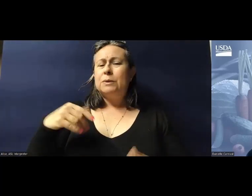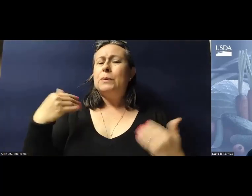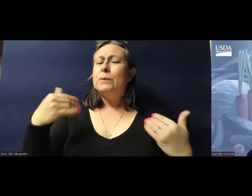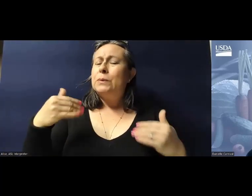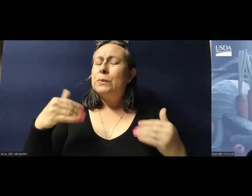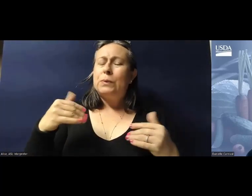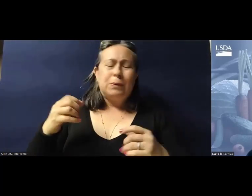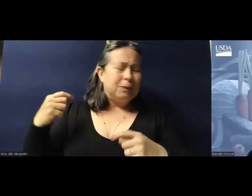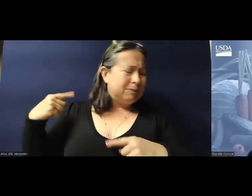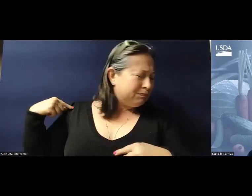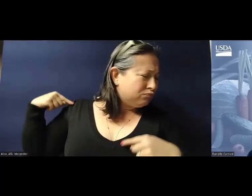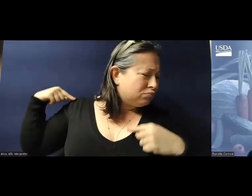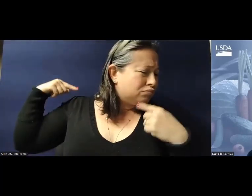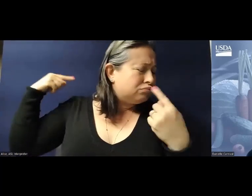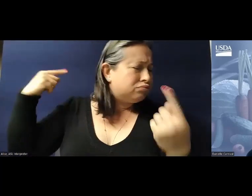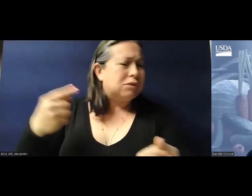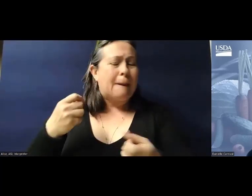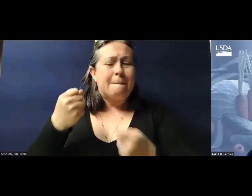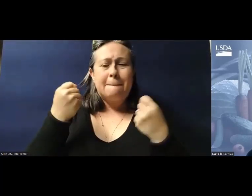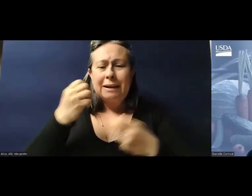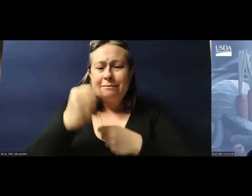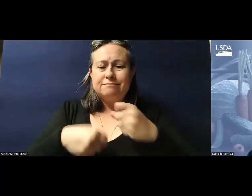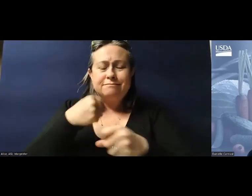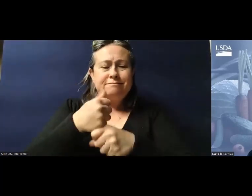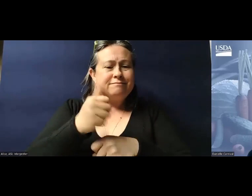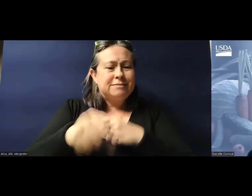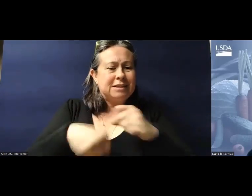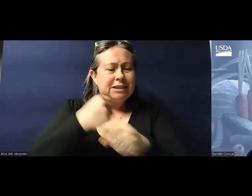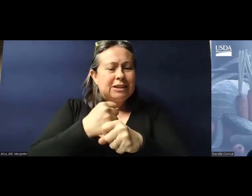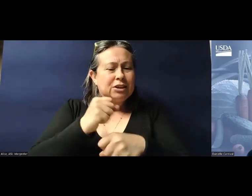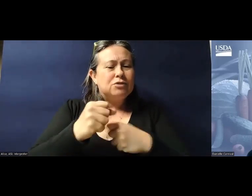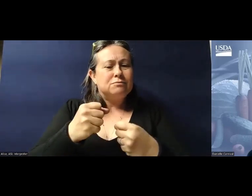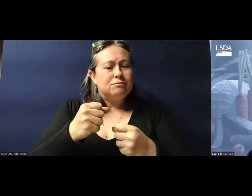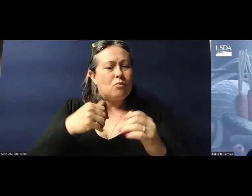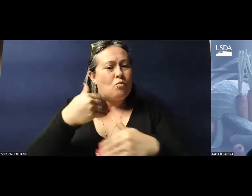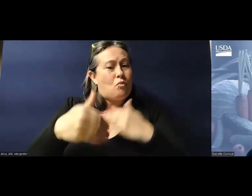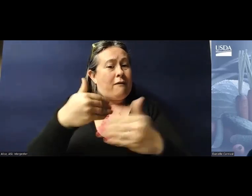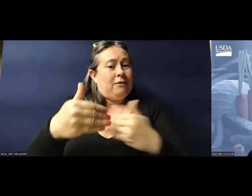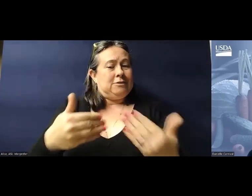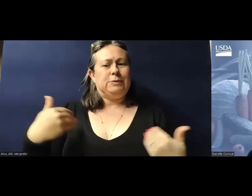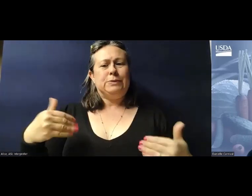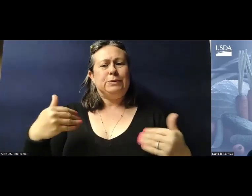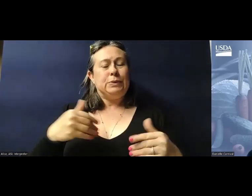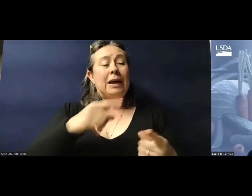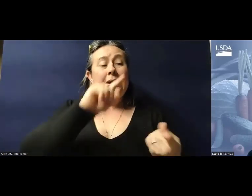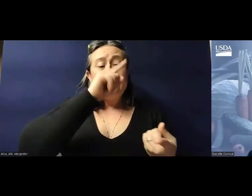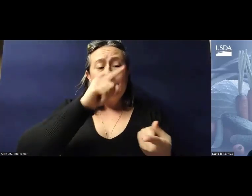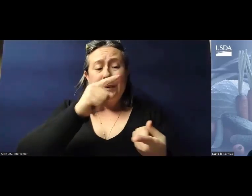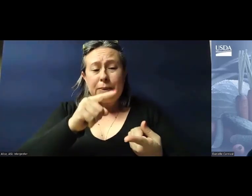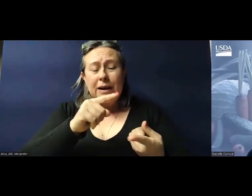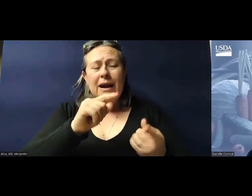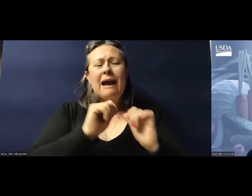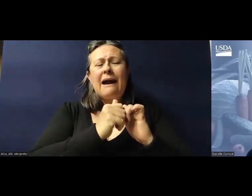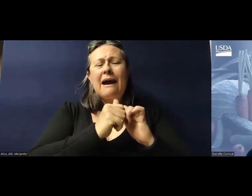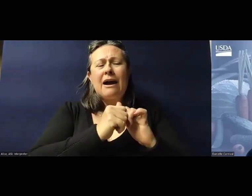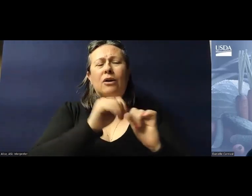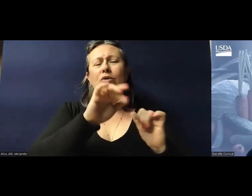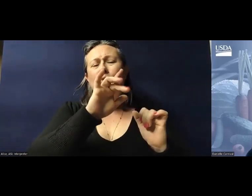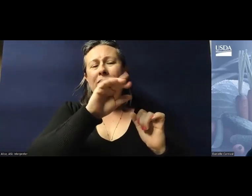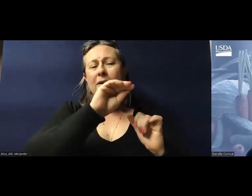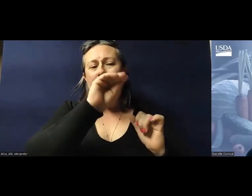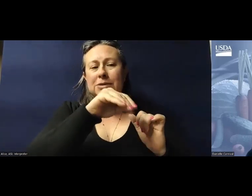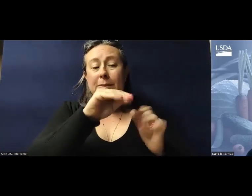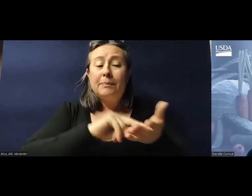first 20 years of this century, the age-adjusted death rate from cancer in the U.S. has fallen by about 25%. That means people are